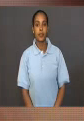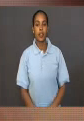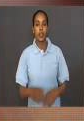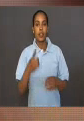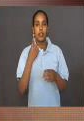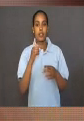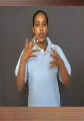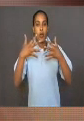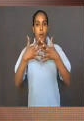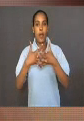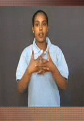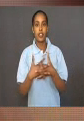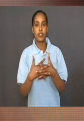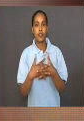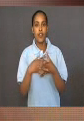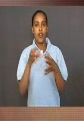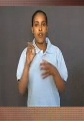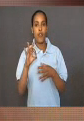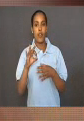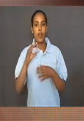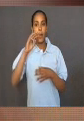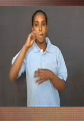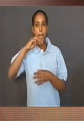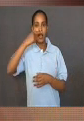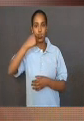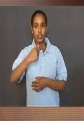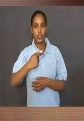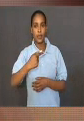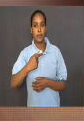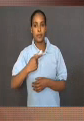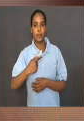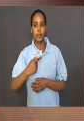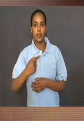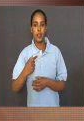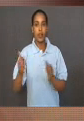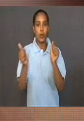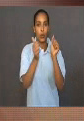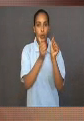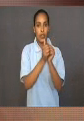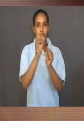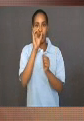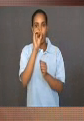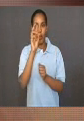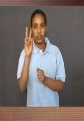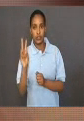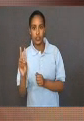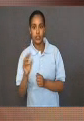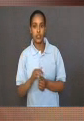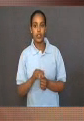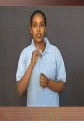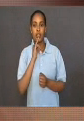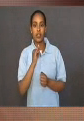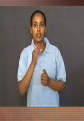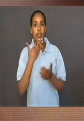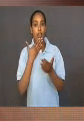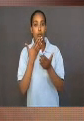The combination of magnesium with oxygen is